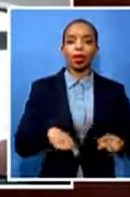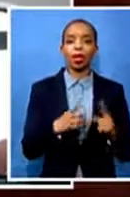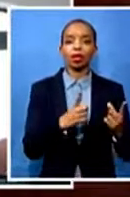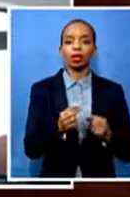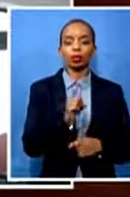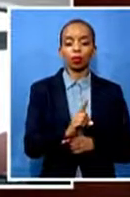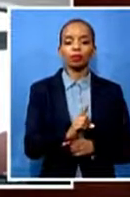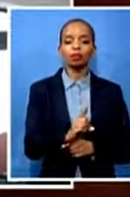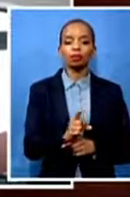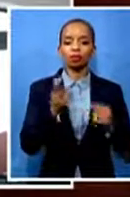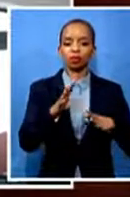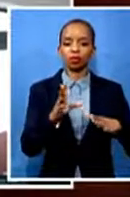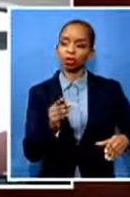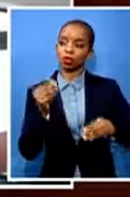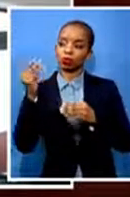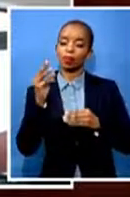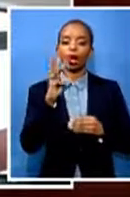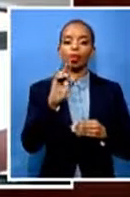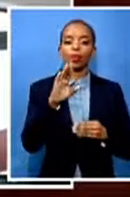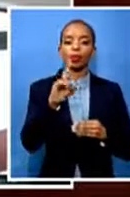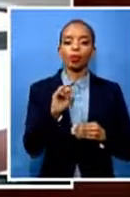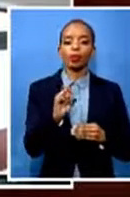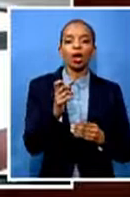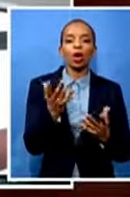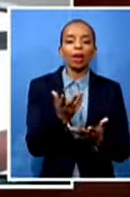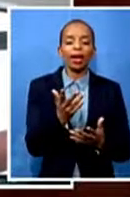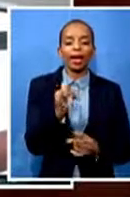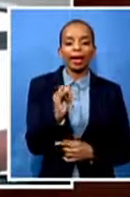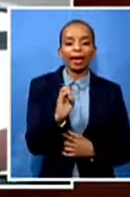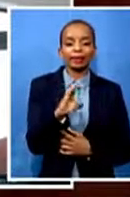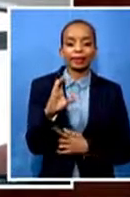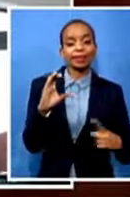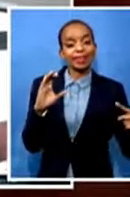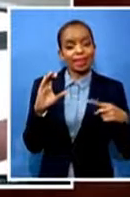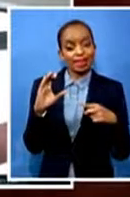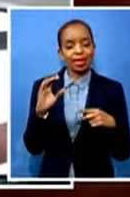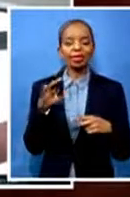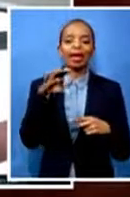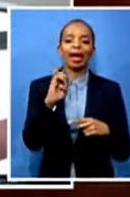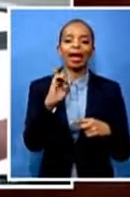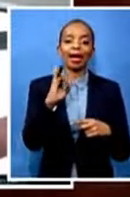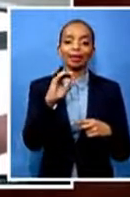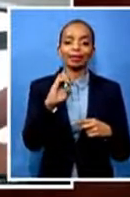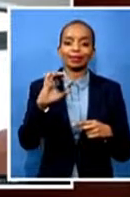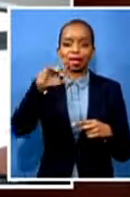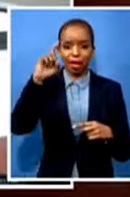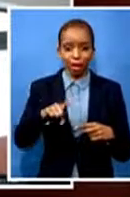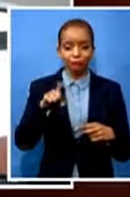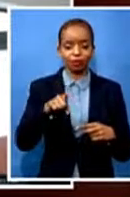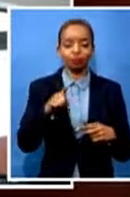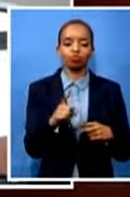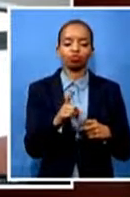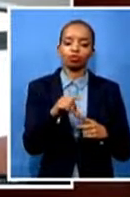will be the IEC then that will have to determine the processes post, let's say